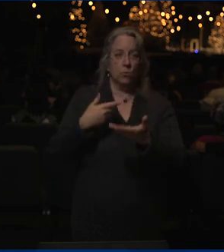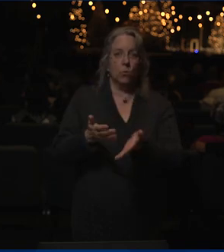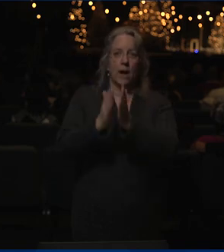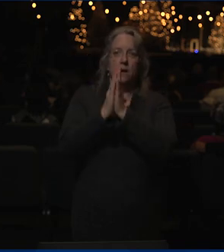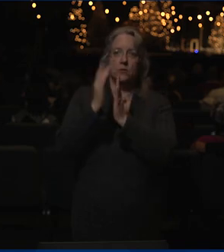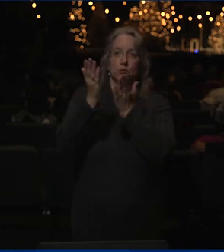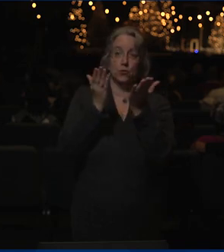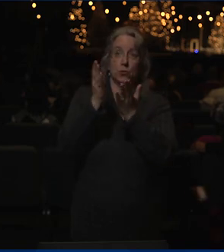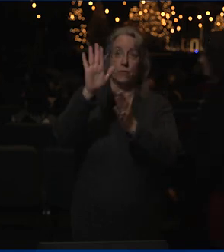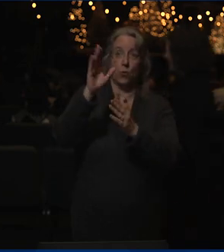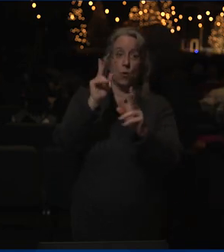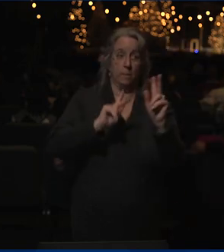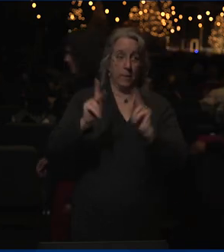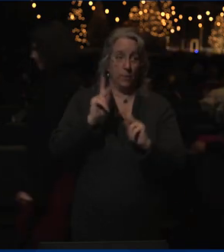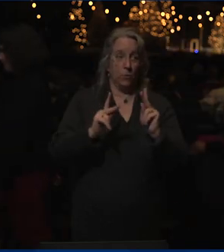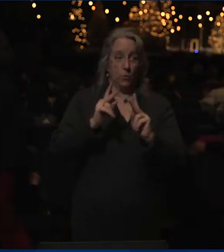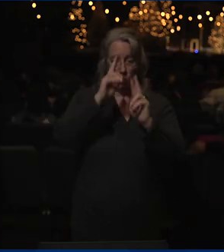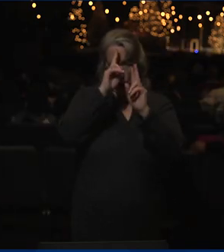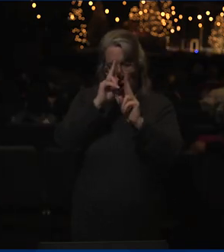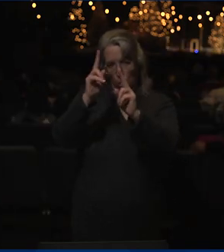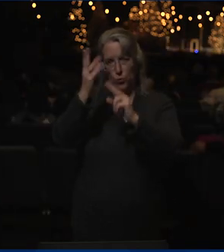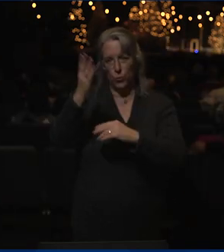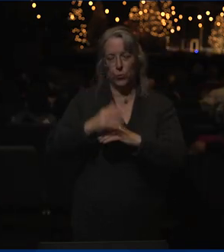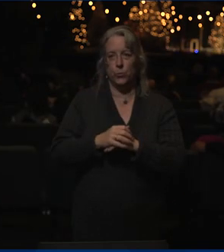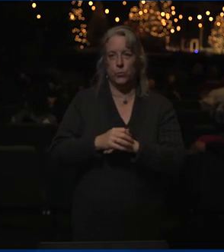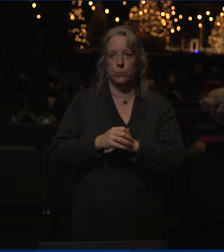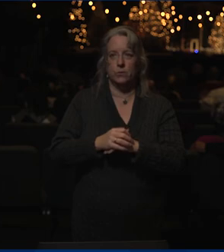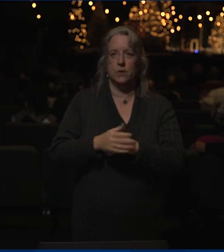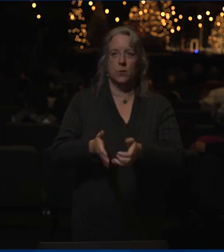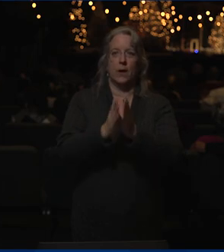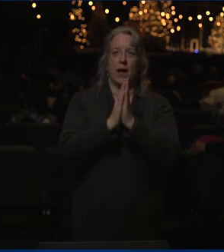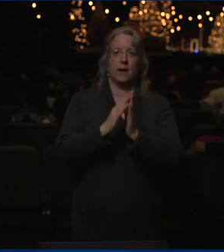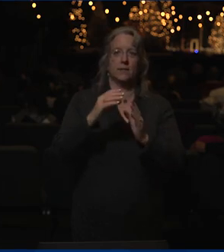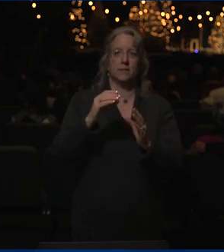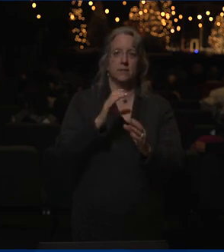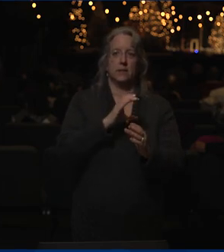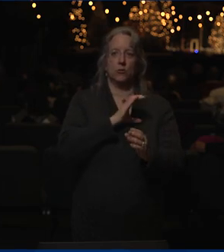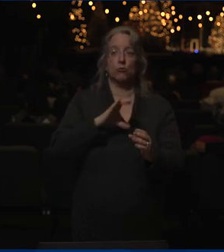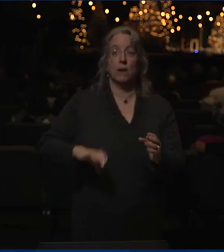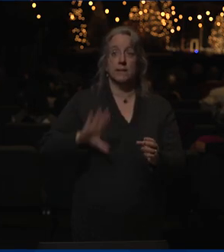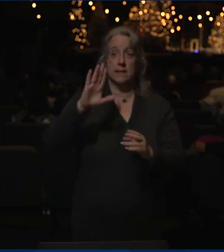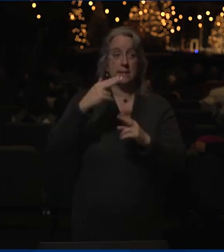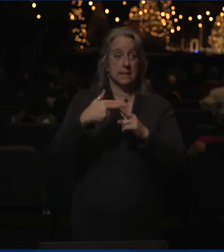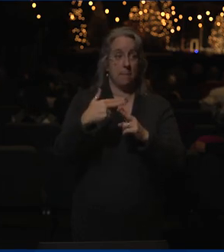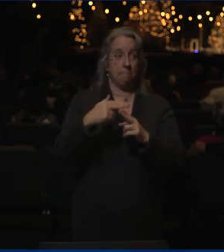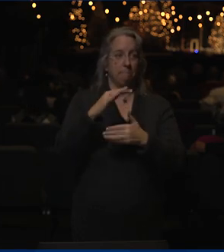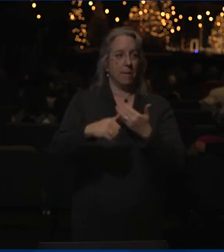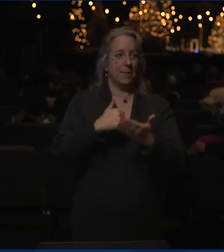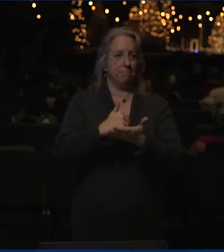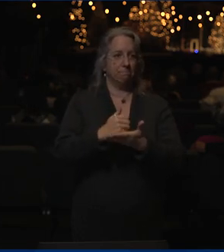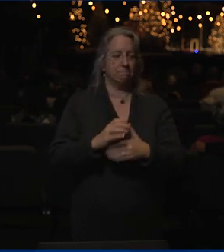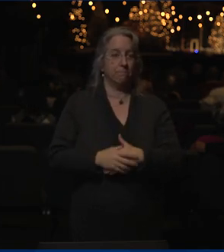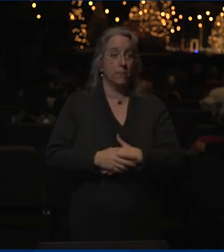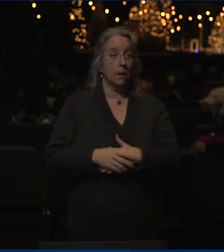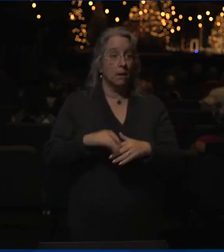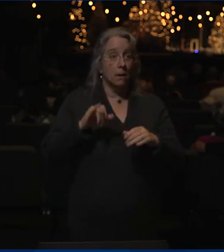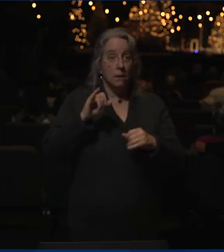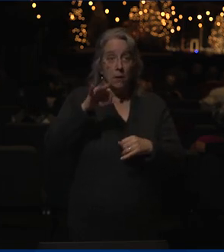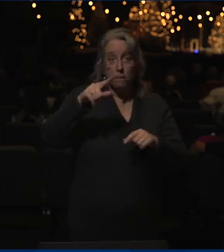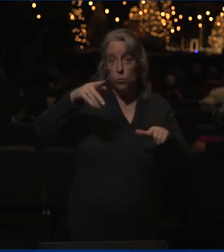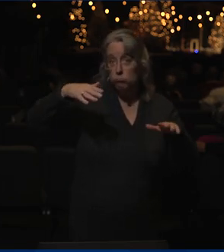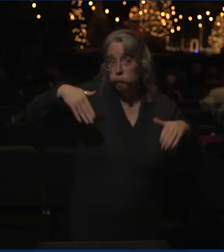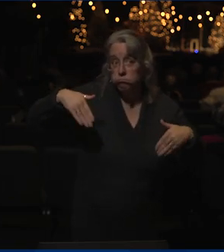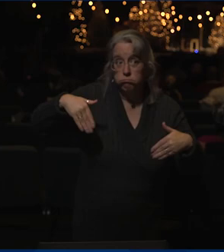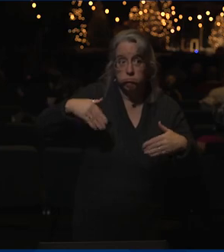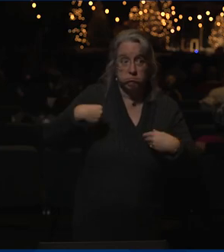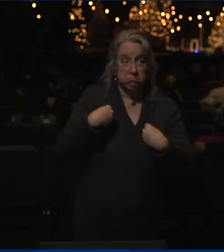you. We ask this in Christ's name. Amen. Amen. If you have not given here before and you're considering,